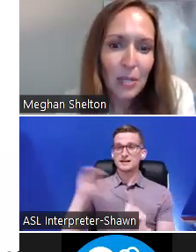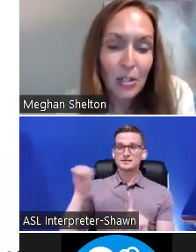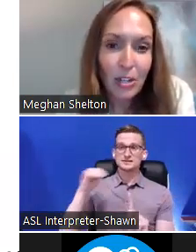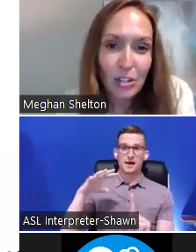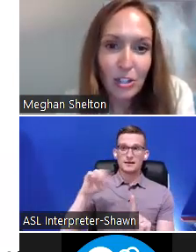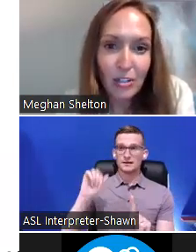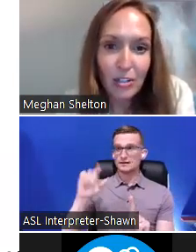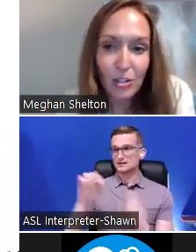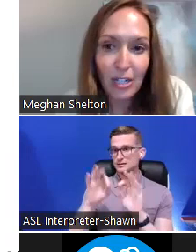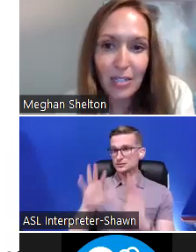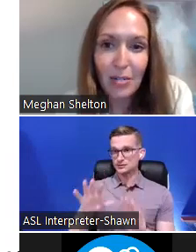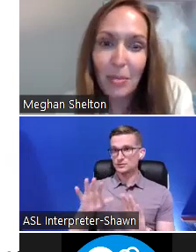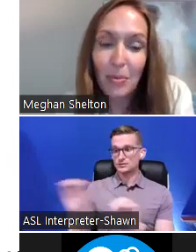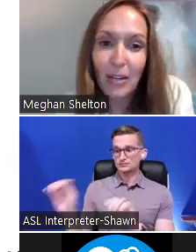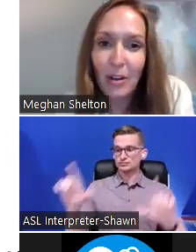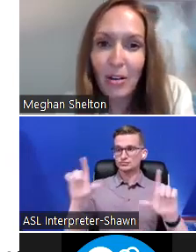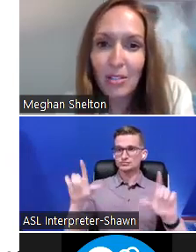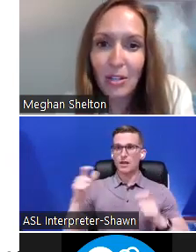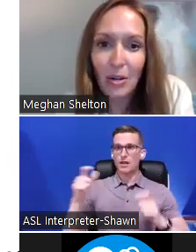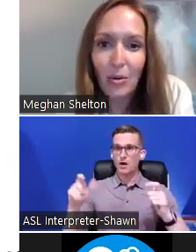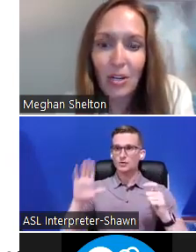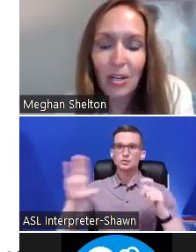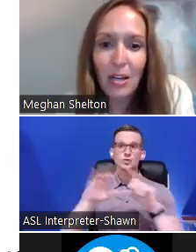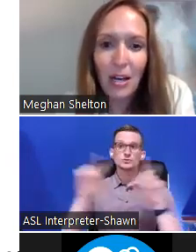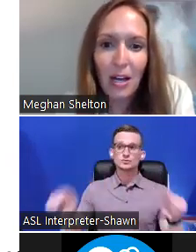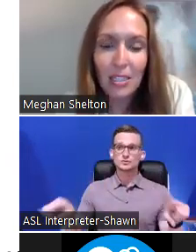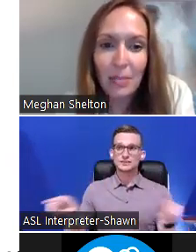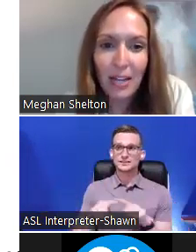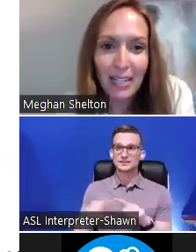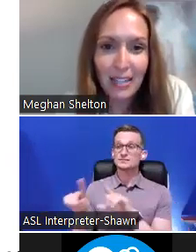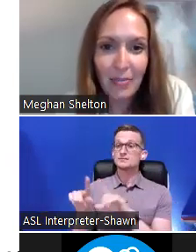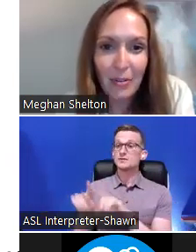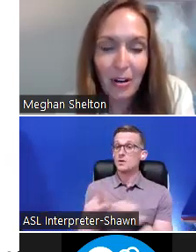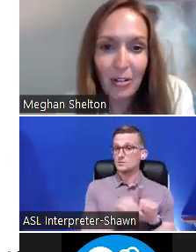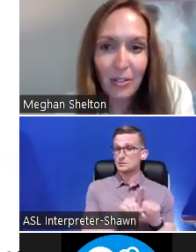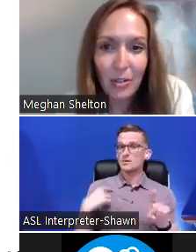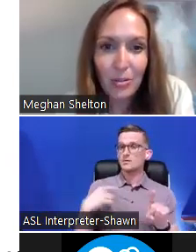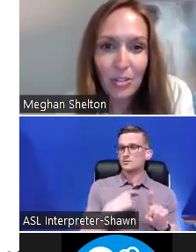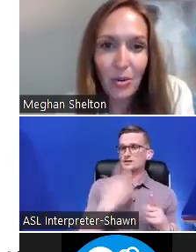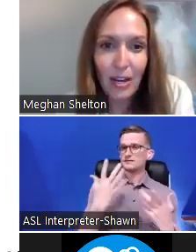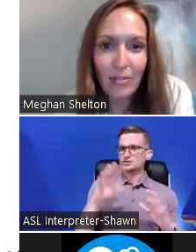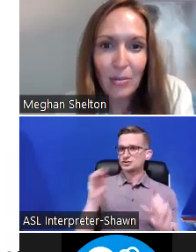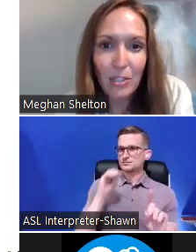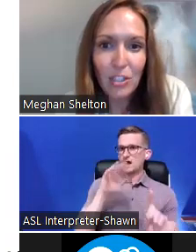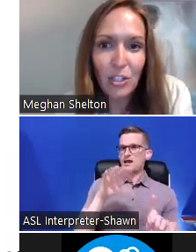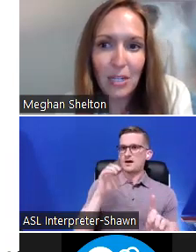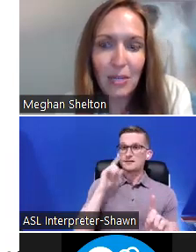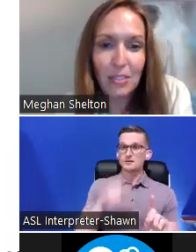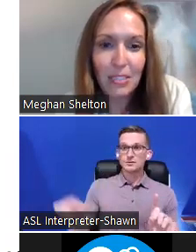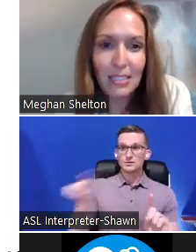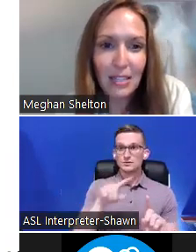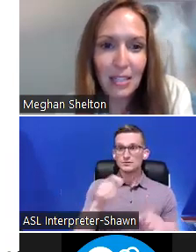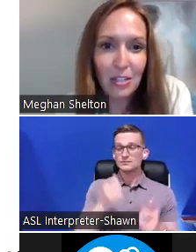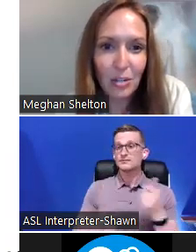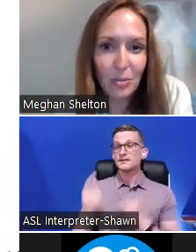will appear larger on your screen, but we have also spotlighted them for all of you. So everyone should be able